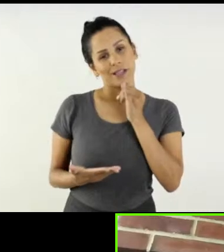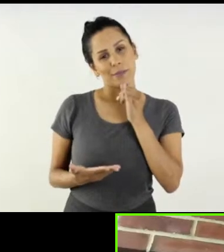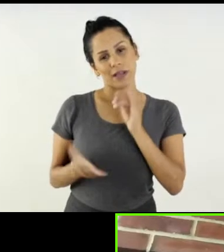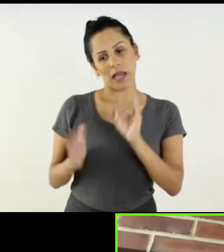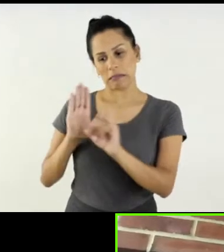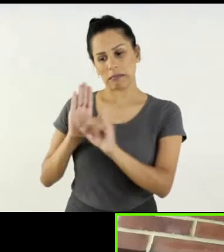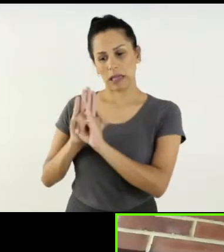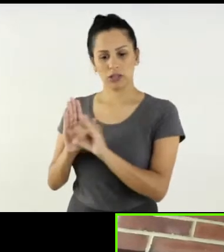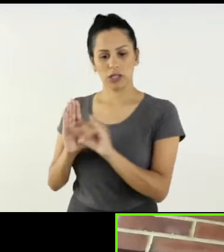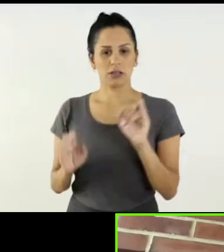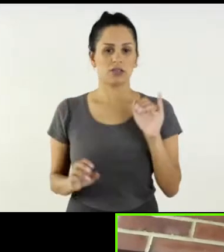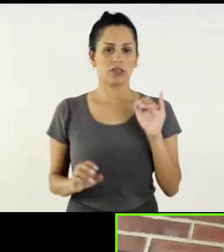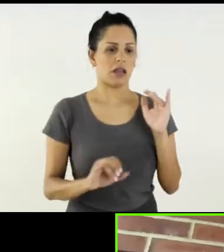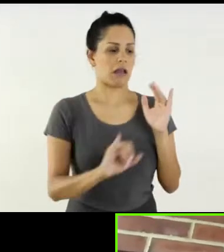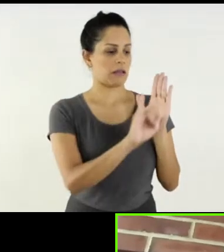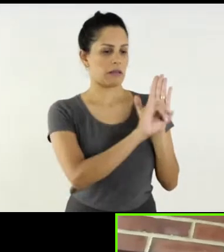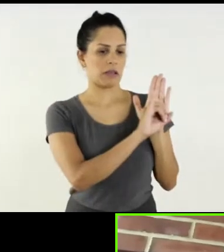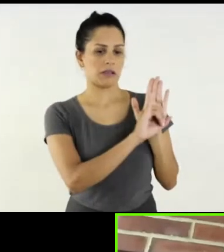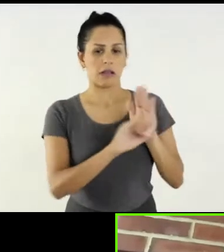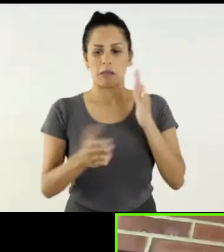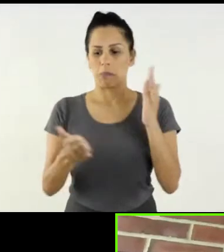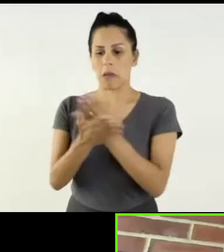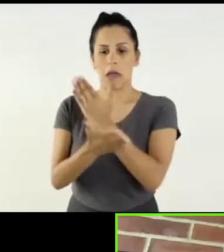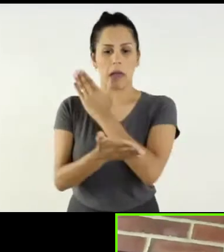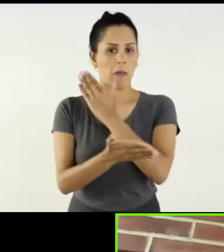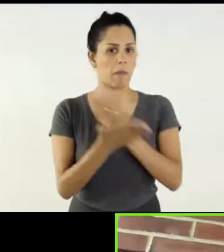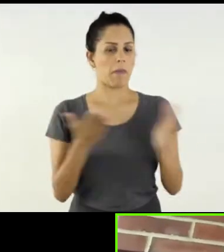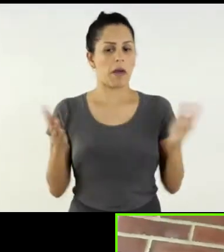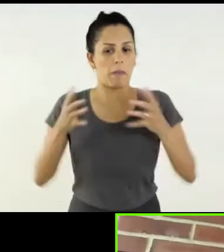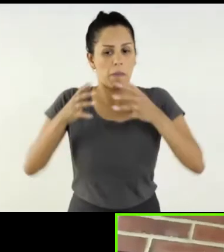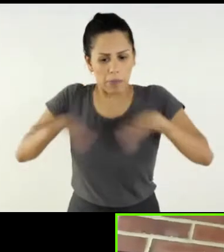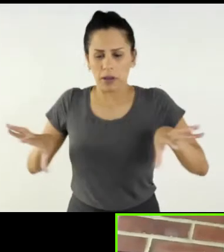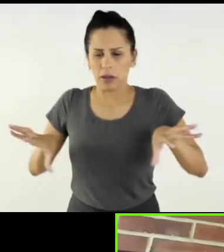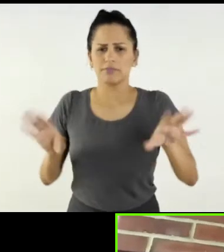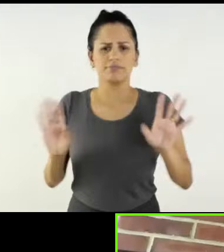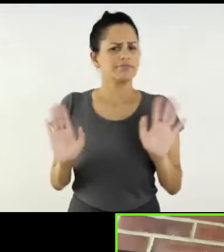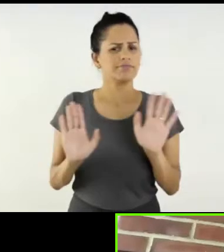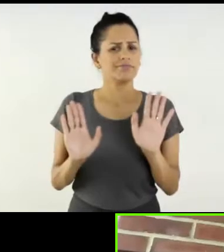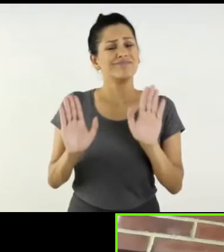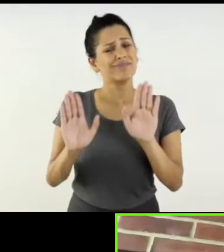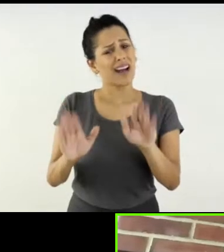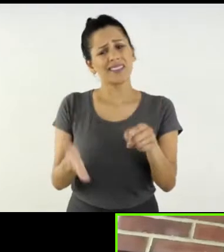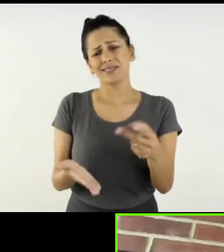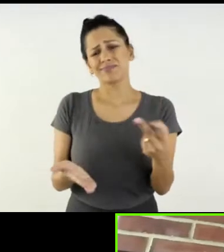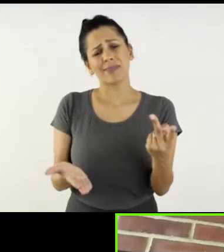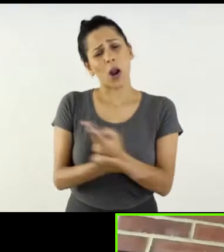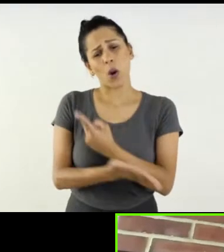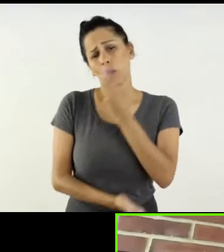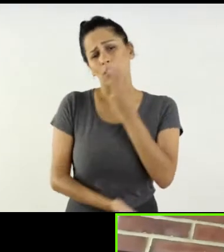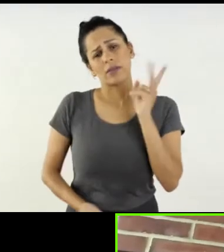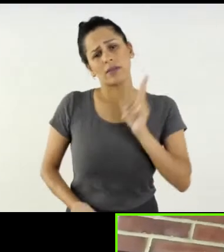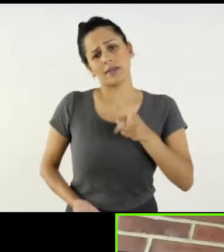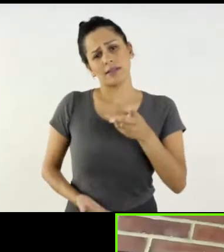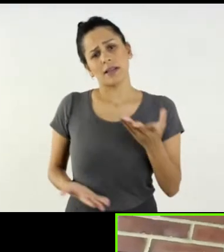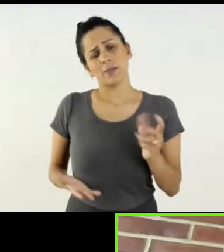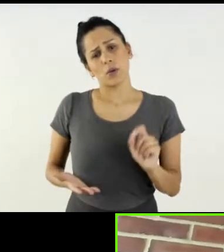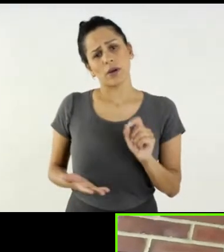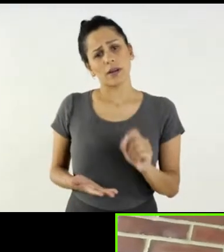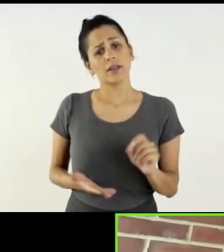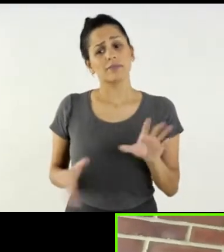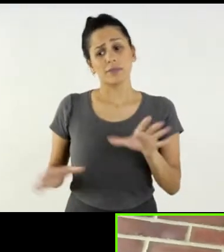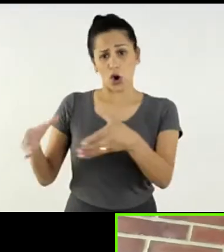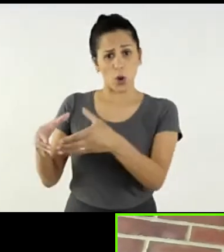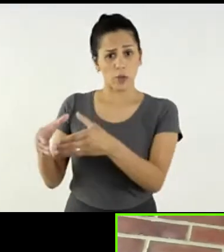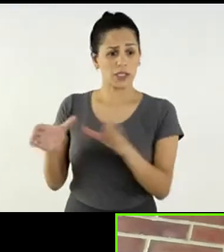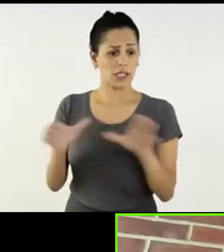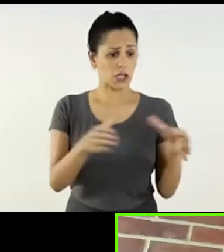it is something that we can't shy away from, right? Both in terms of how these communities functioned, whom they reached,